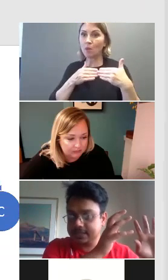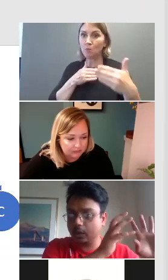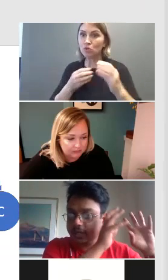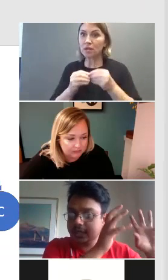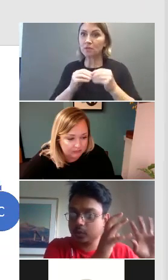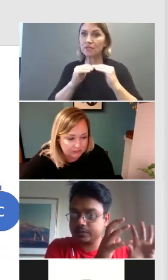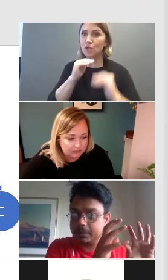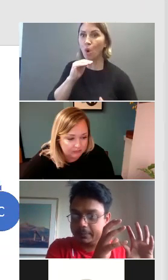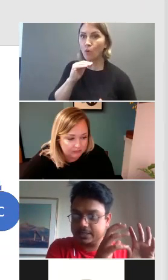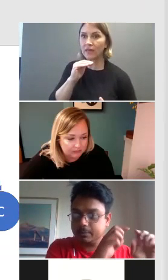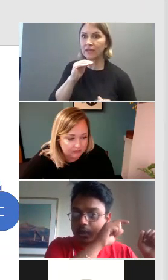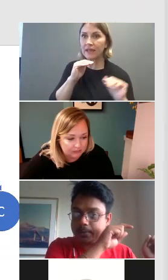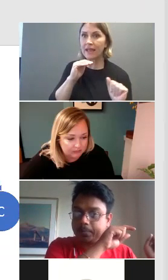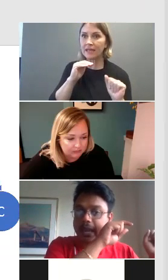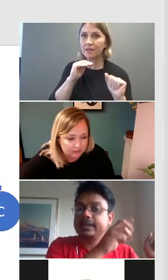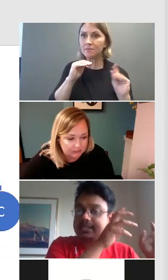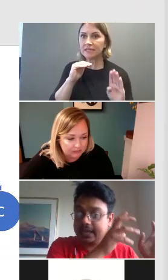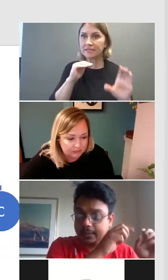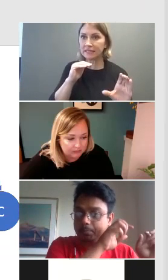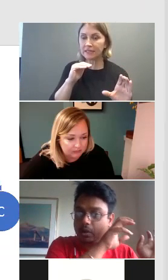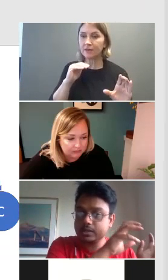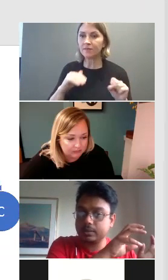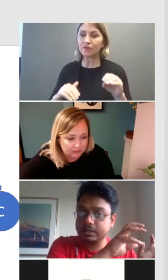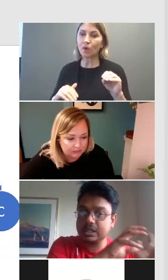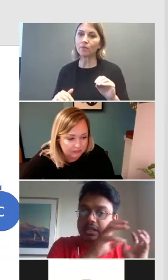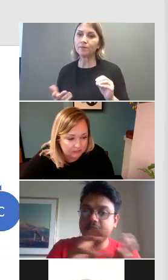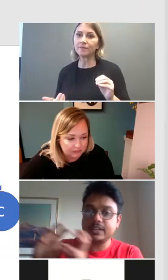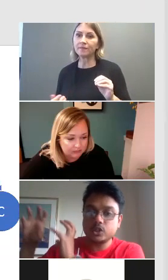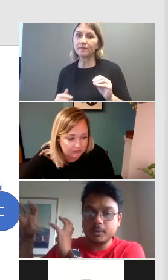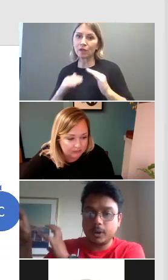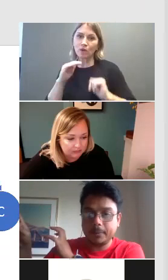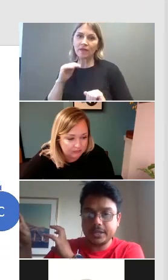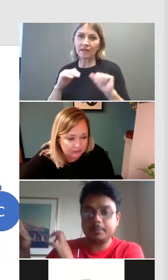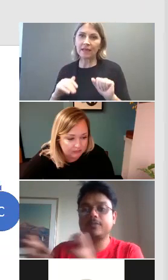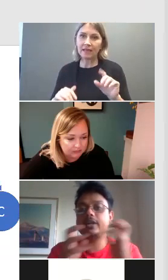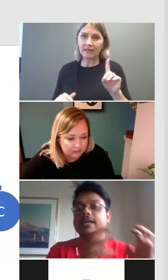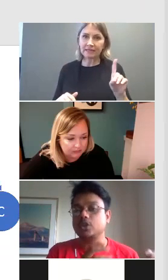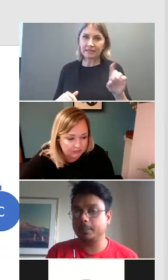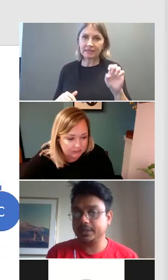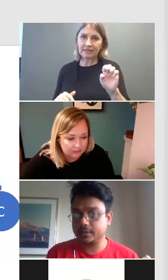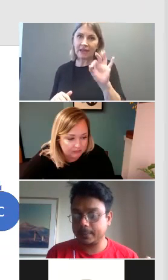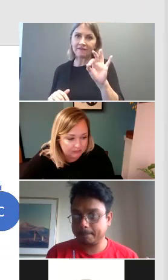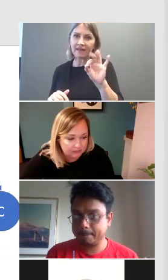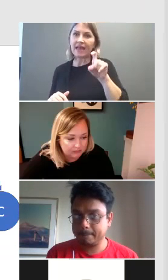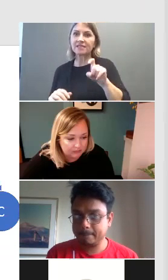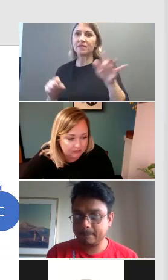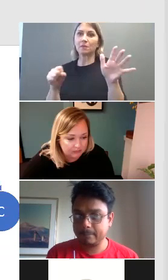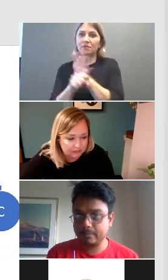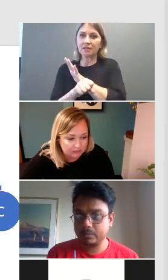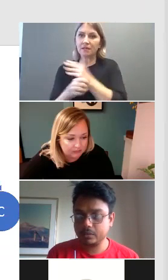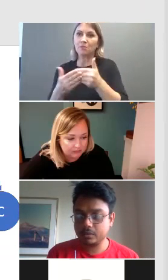than ABC or any nodes from ABC, because at least A, because DEF needs to be completed before A is completed.